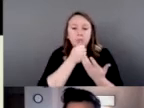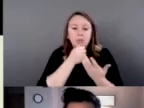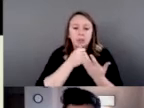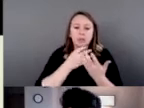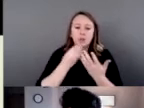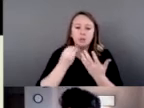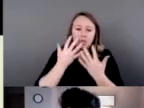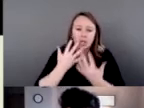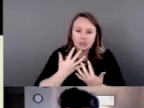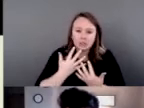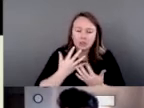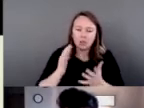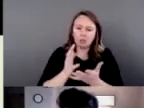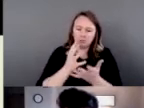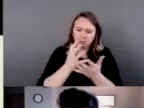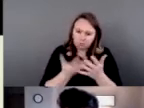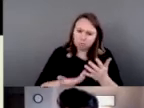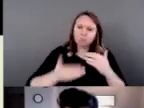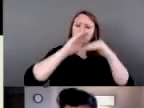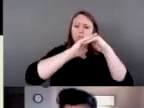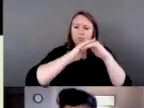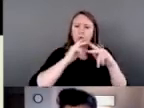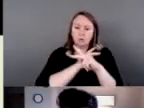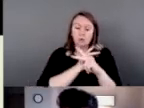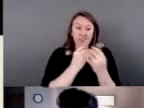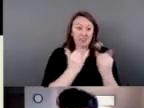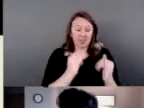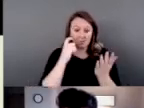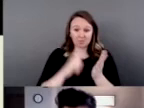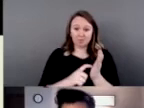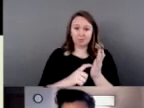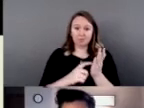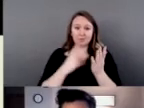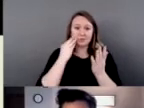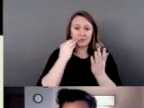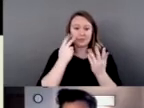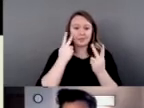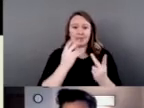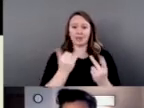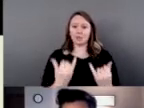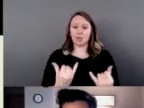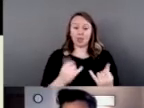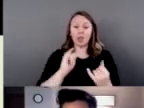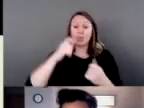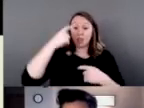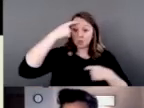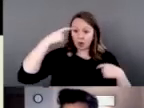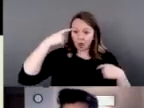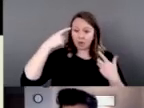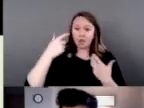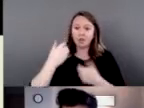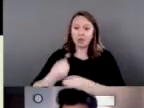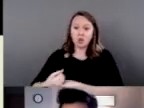today. And this trauma is created by someone who is not part of